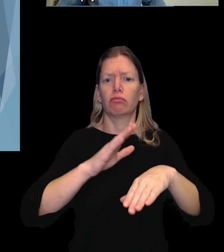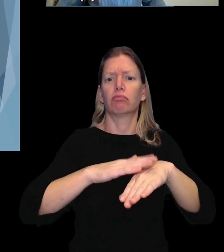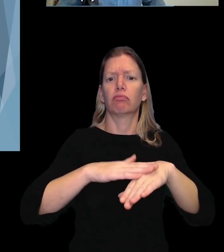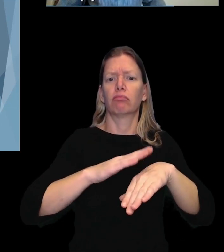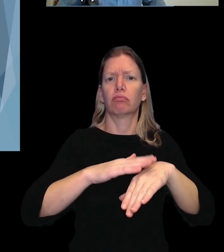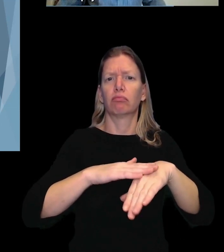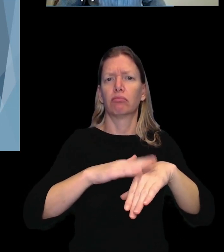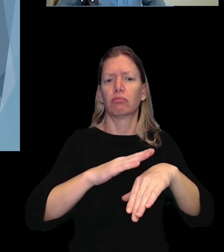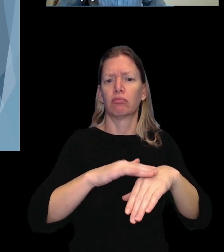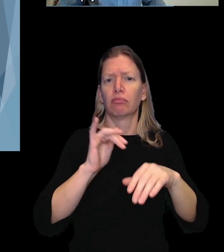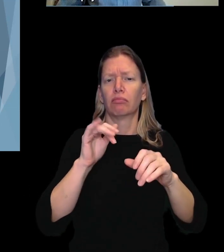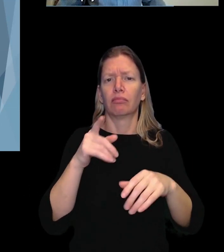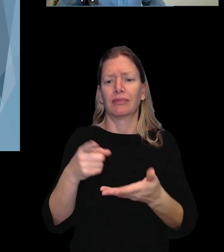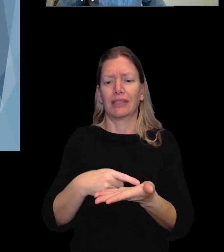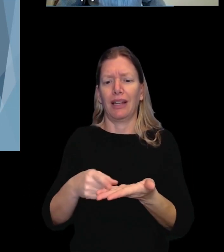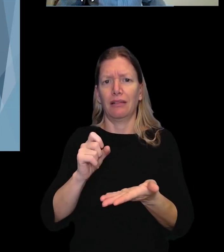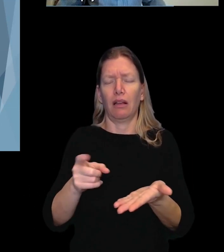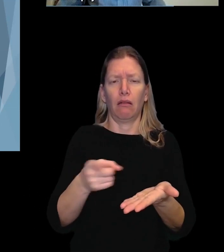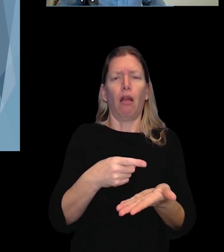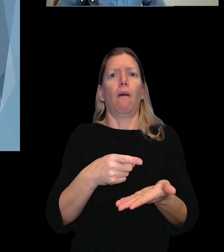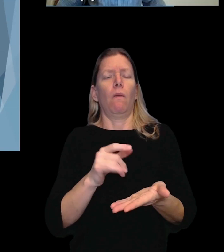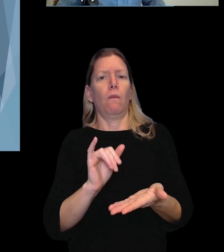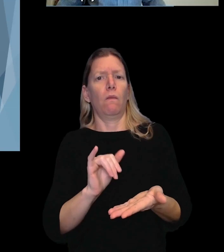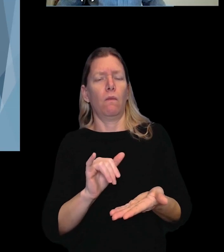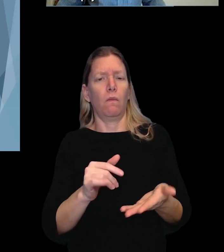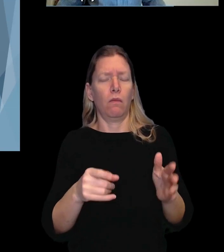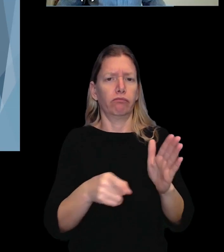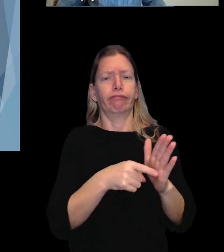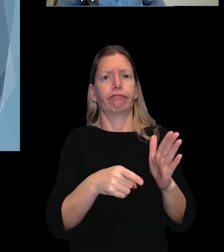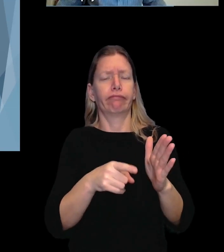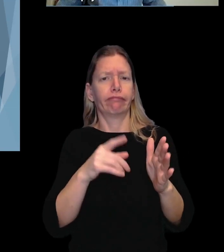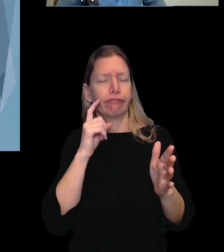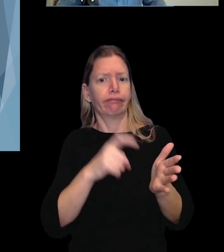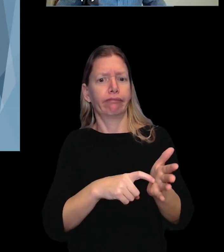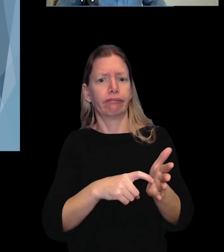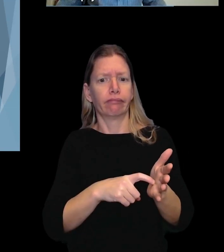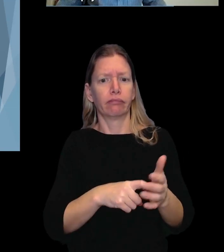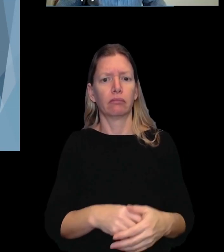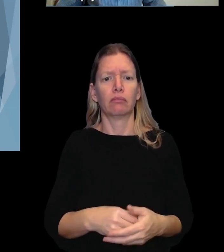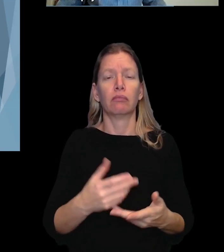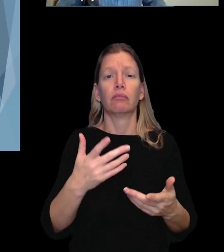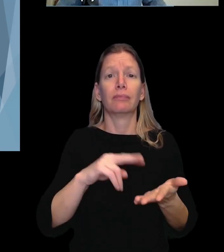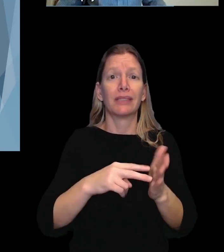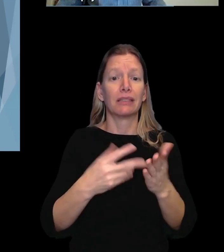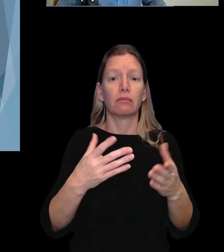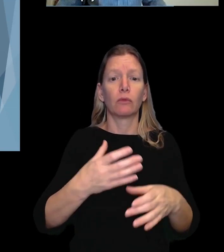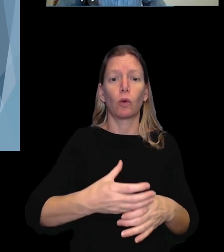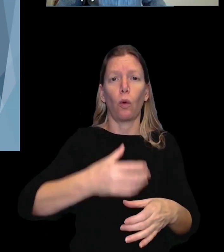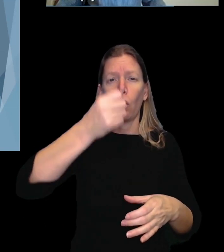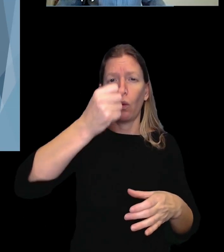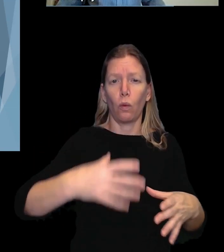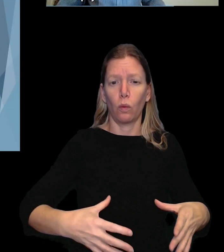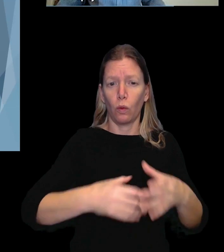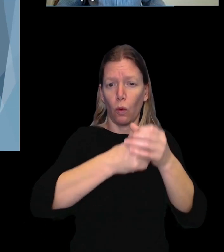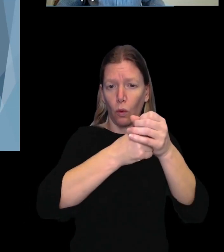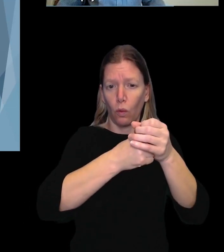be warnings which are detectable with a cane. Generally cones will suffice.